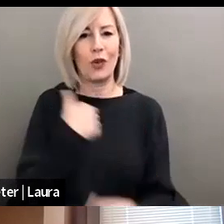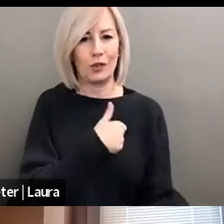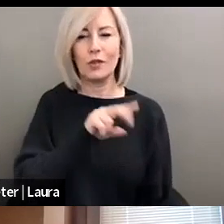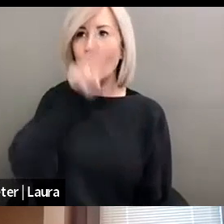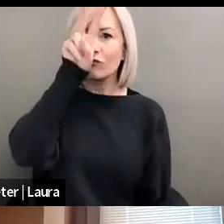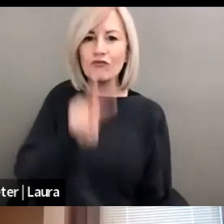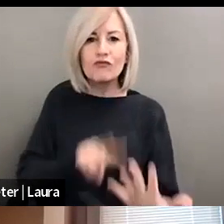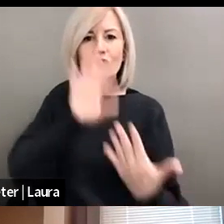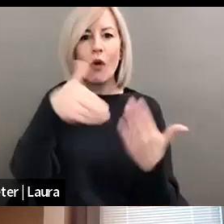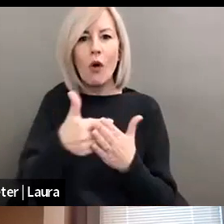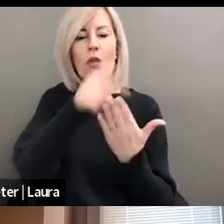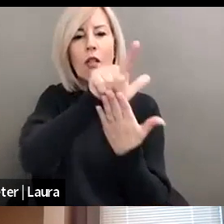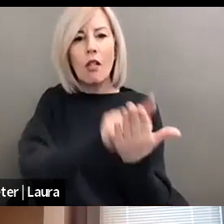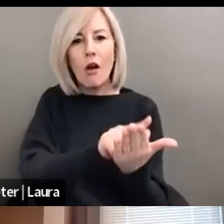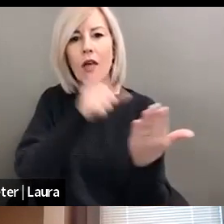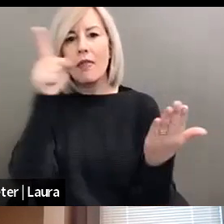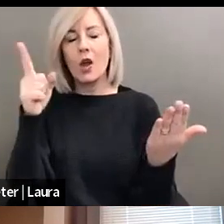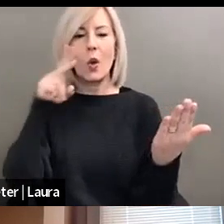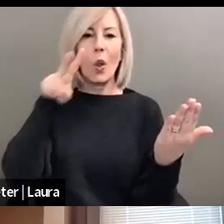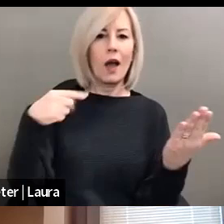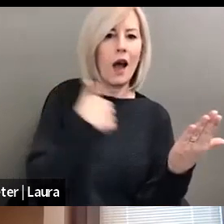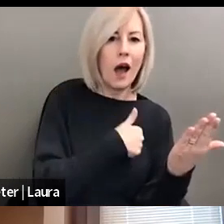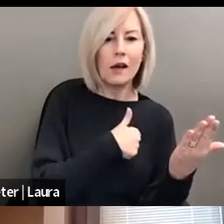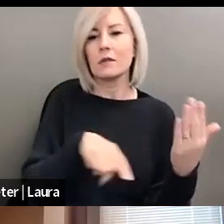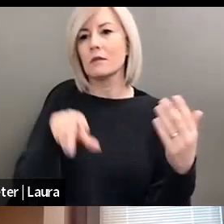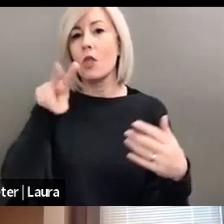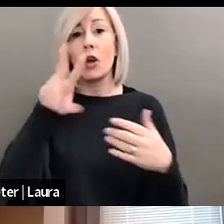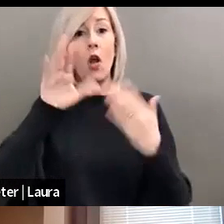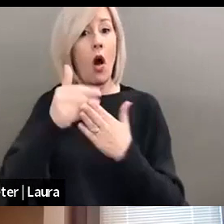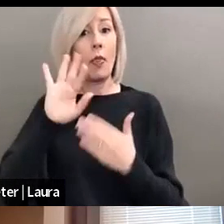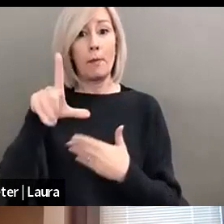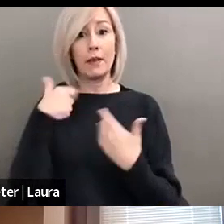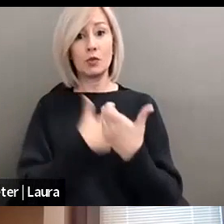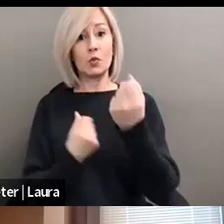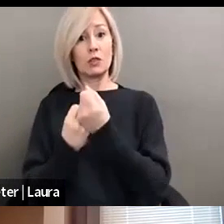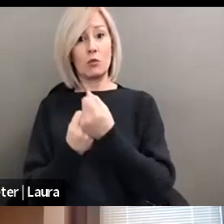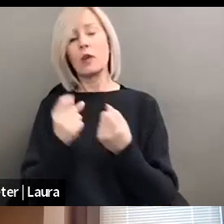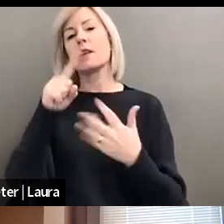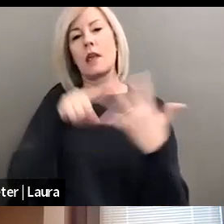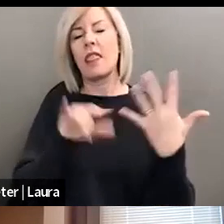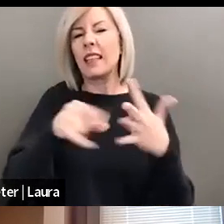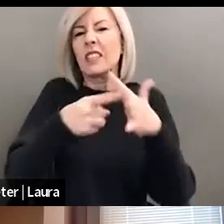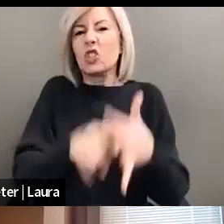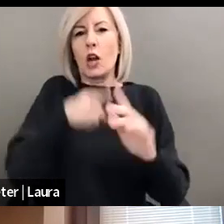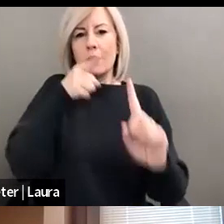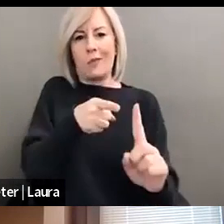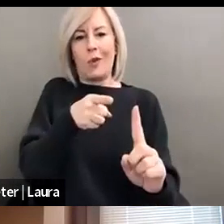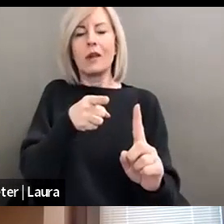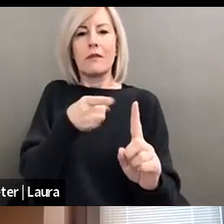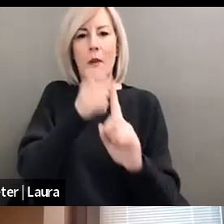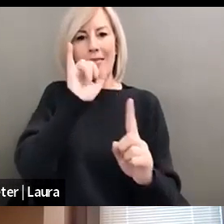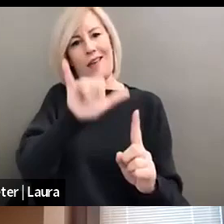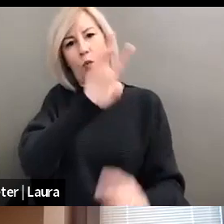all the legislation there. You can look at us. You can look at the bills we're running, everything we do. That's kind of the starting point for everything that you would need from that